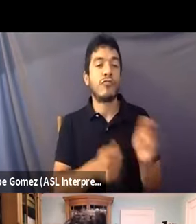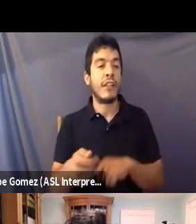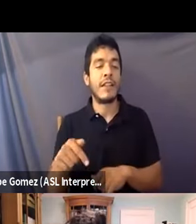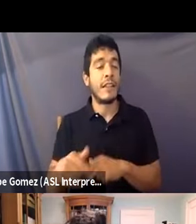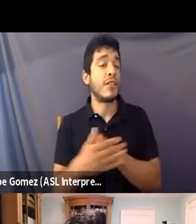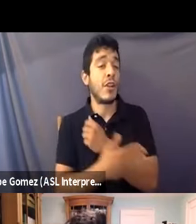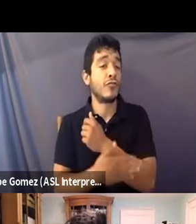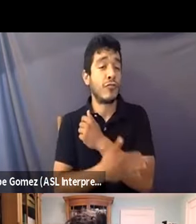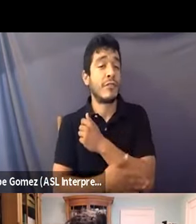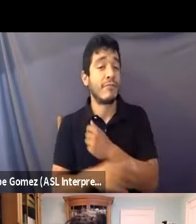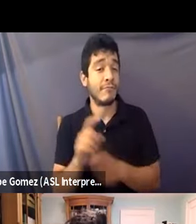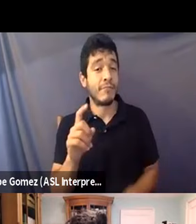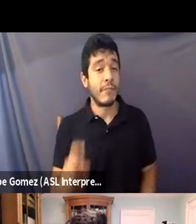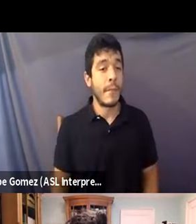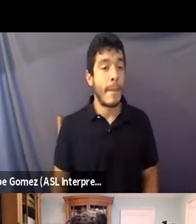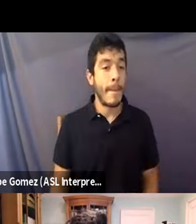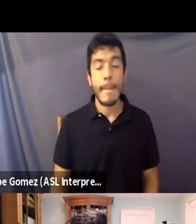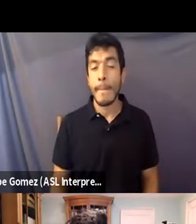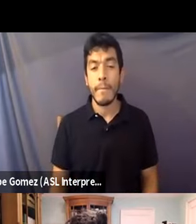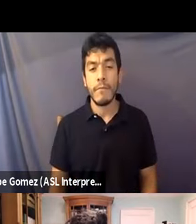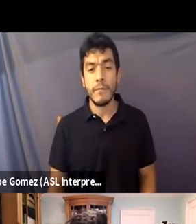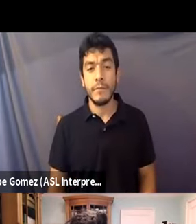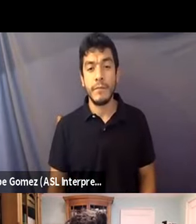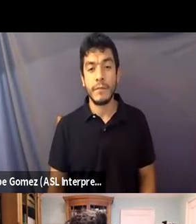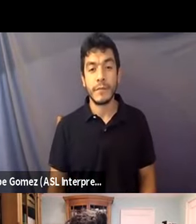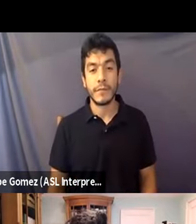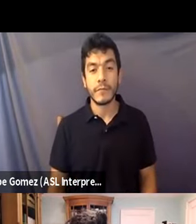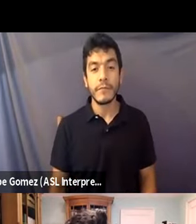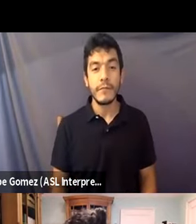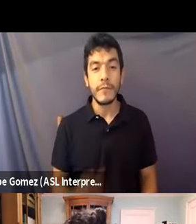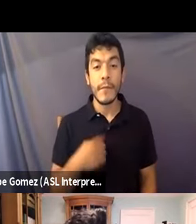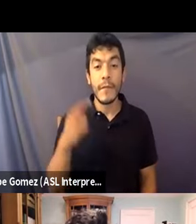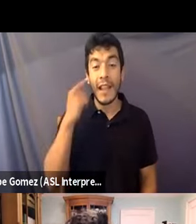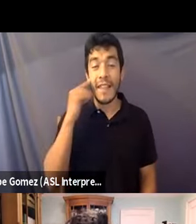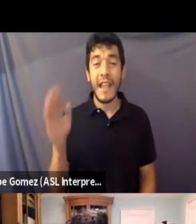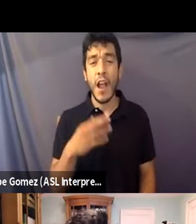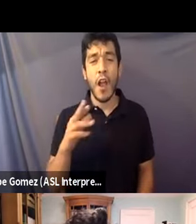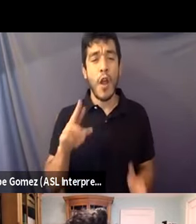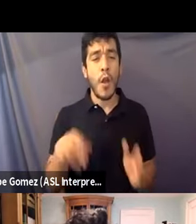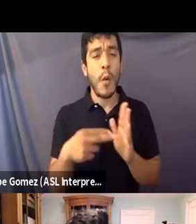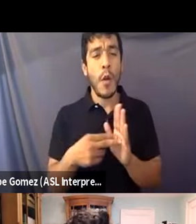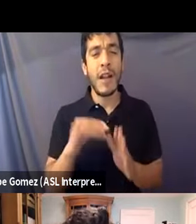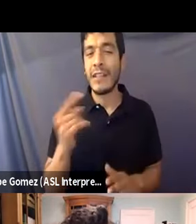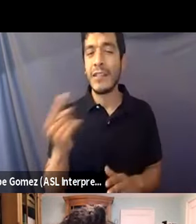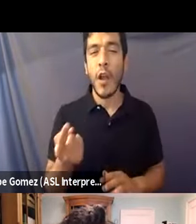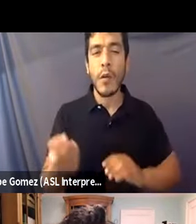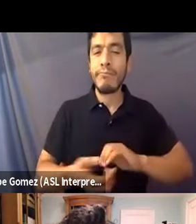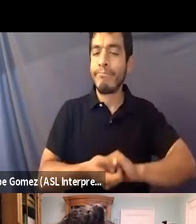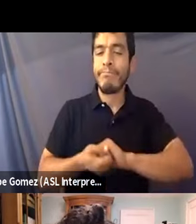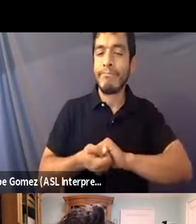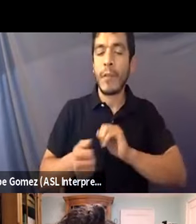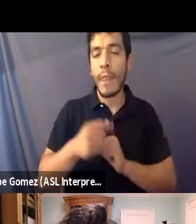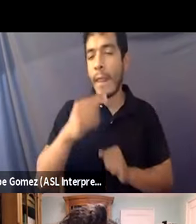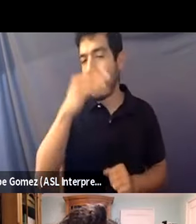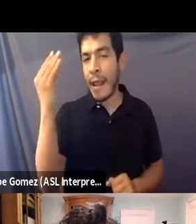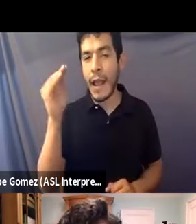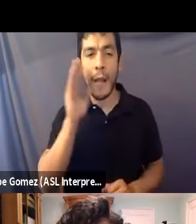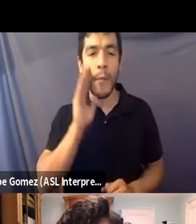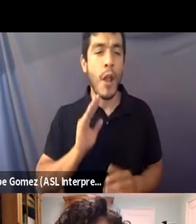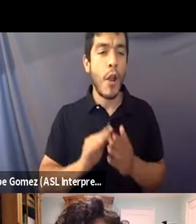I think our role is solidarity with black and brown communities always. It is our role